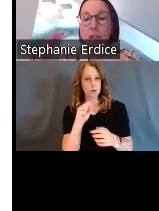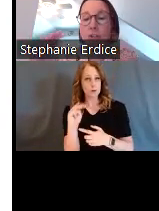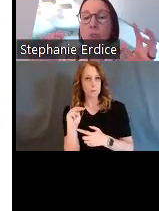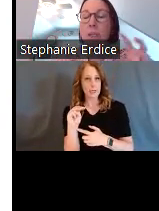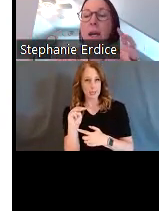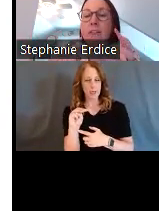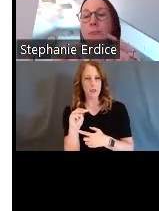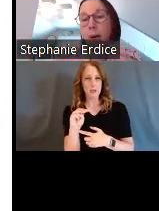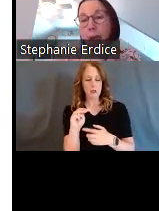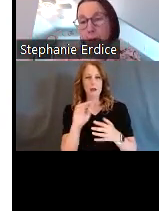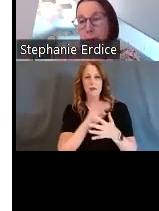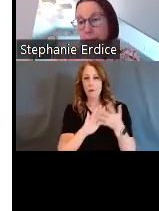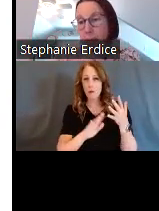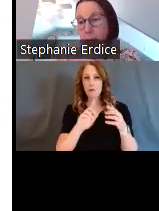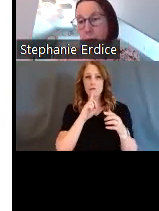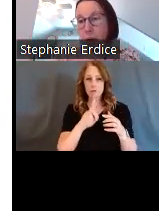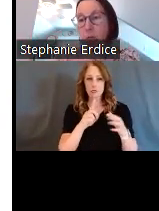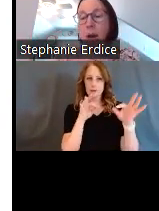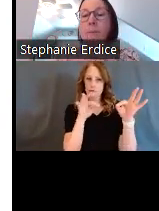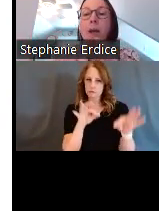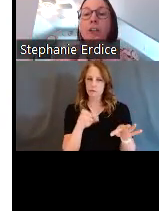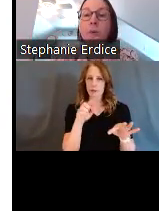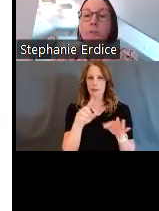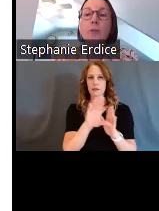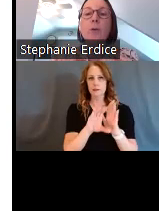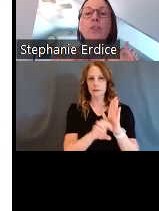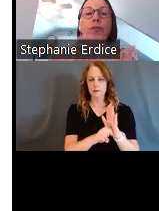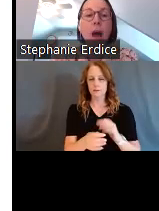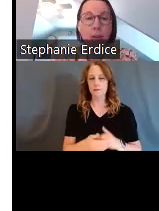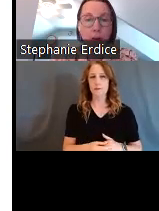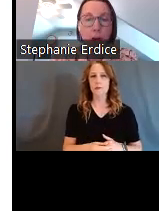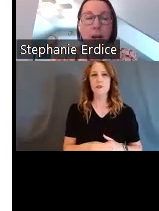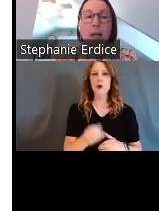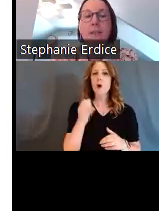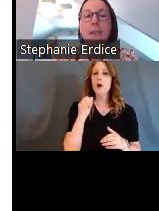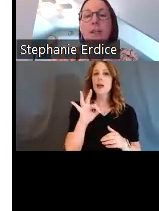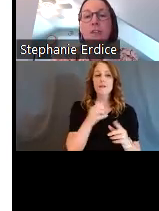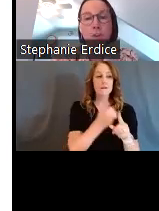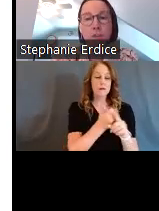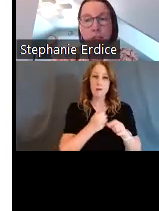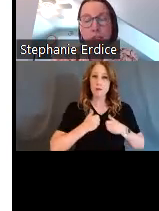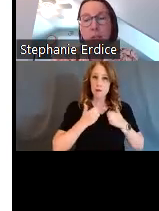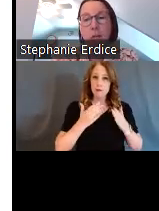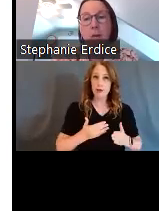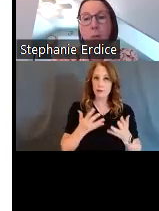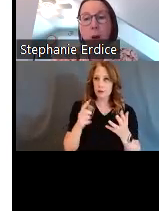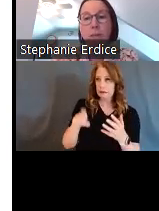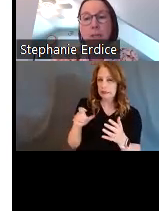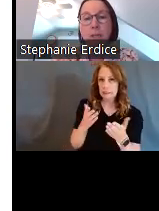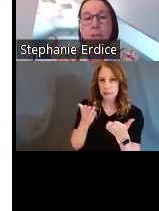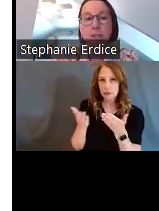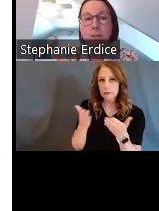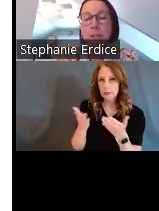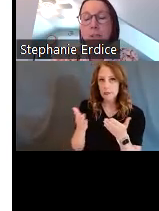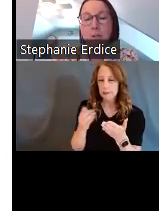All of those things are really kind of spelled out in this ethical code. So if you are a survivor seeking services from one